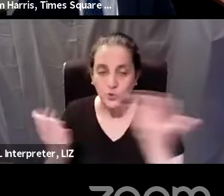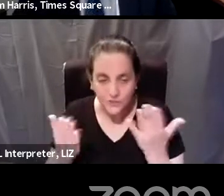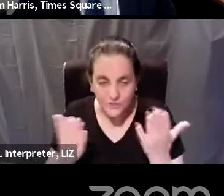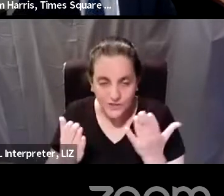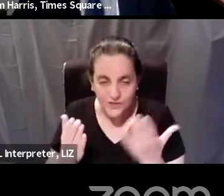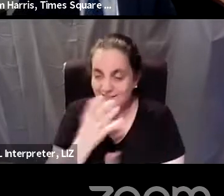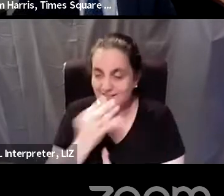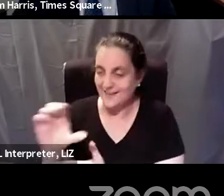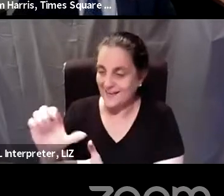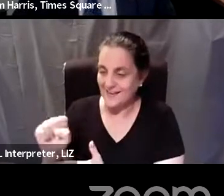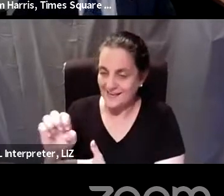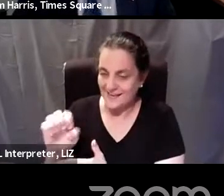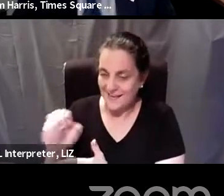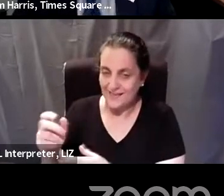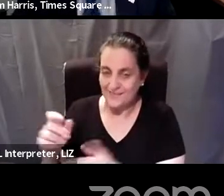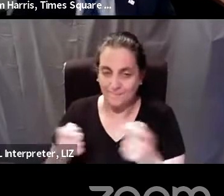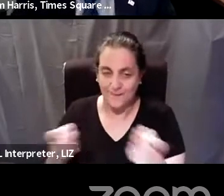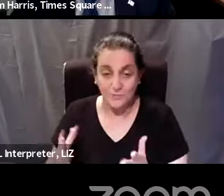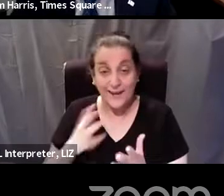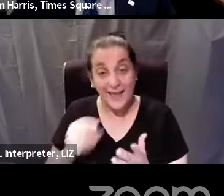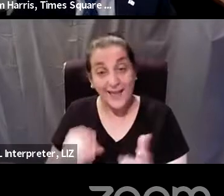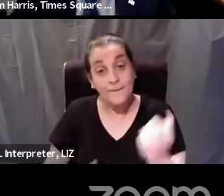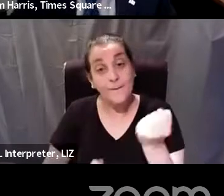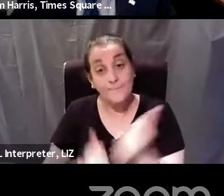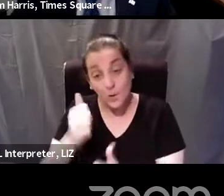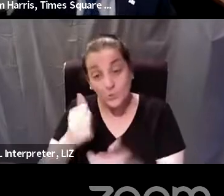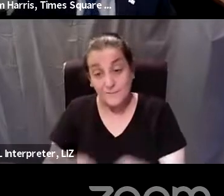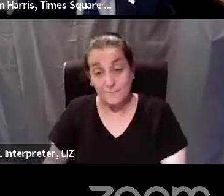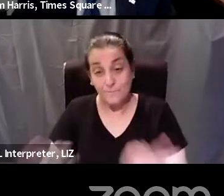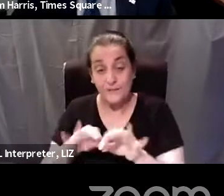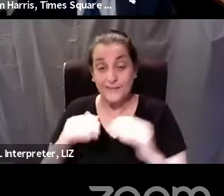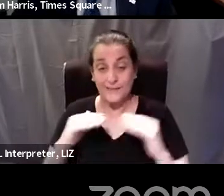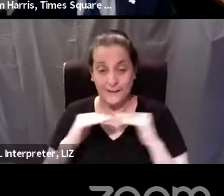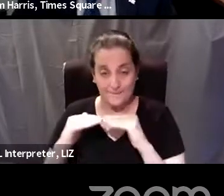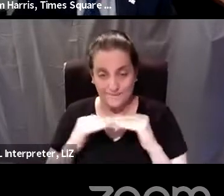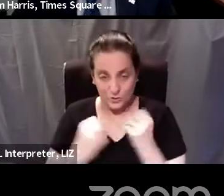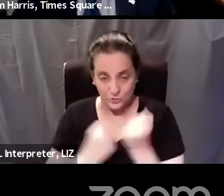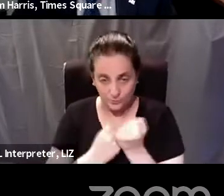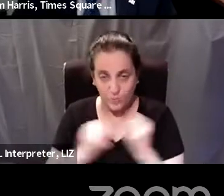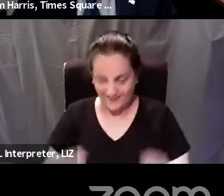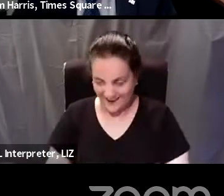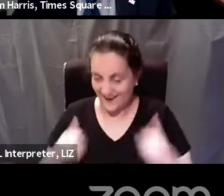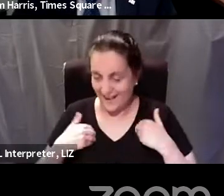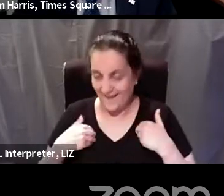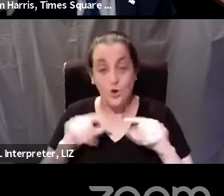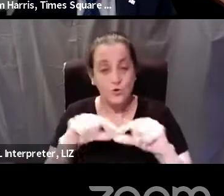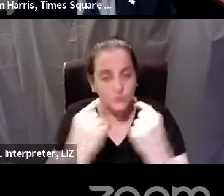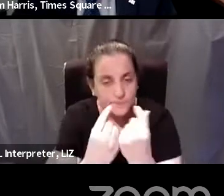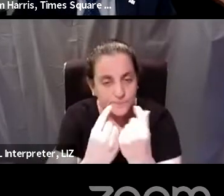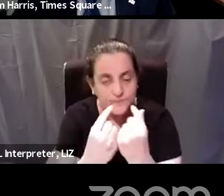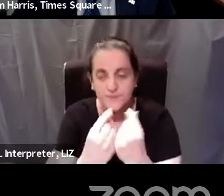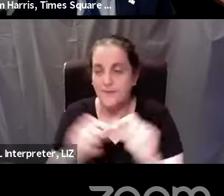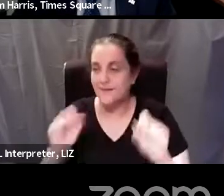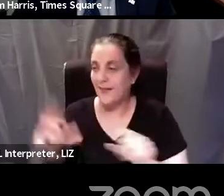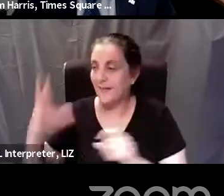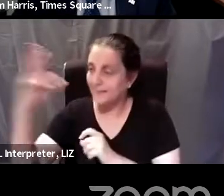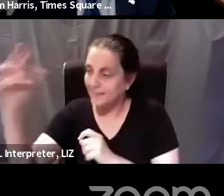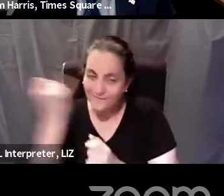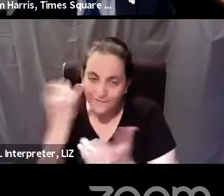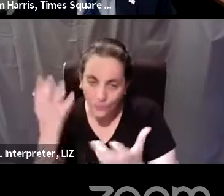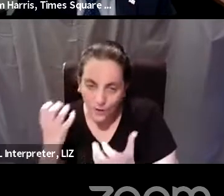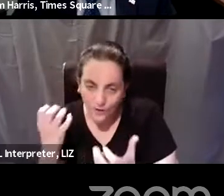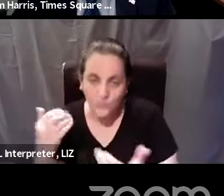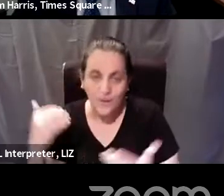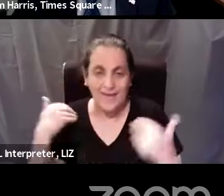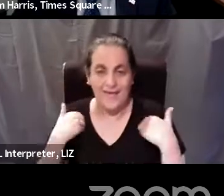but also peer support. Most importantly, they can have groups, they can come and go when they choose, have their own key. It's